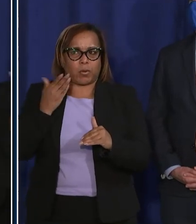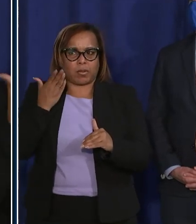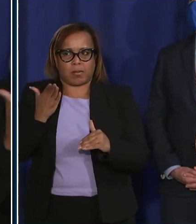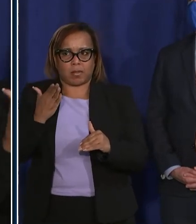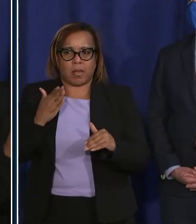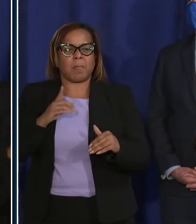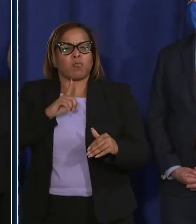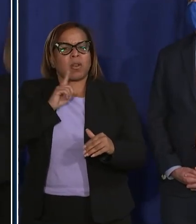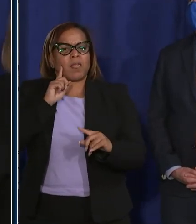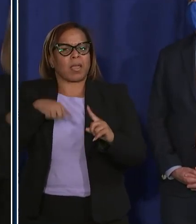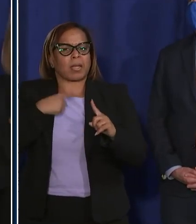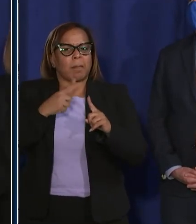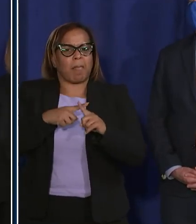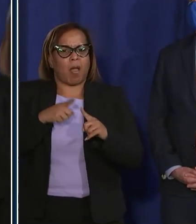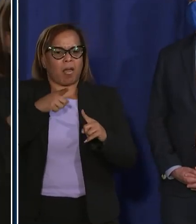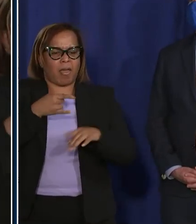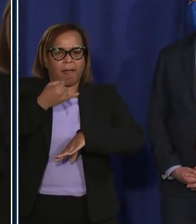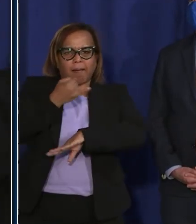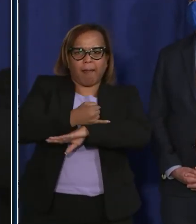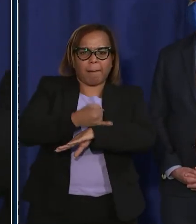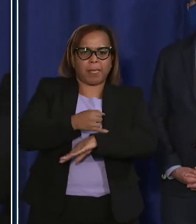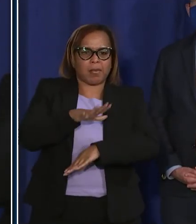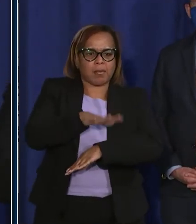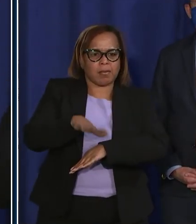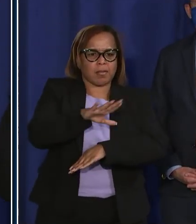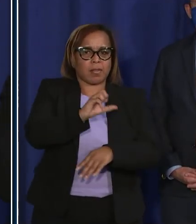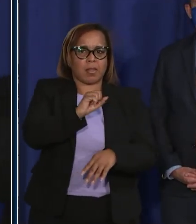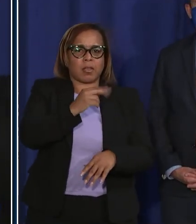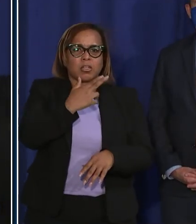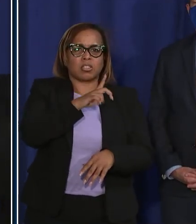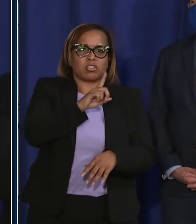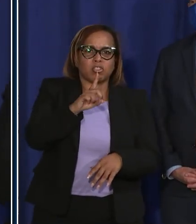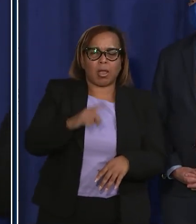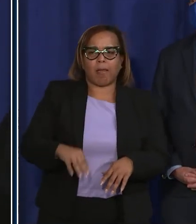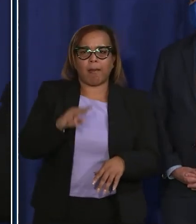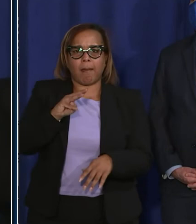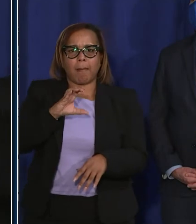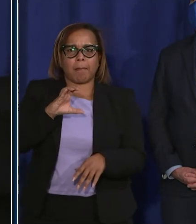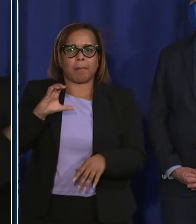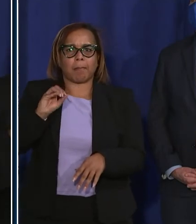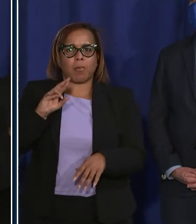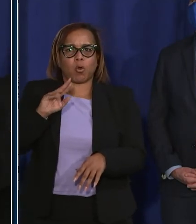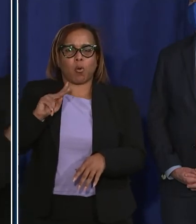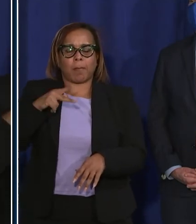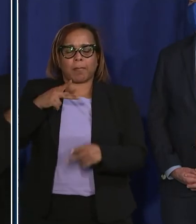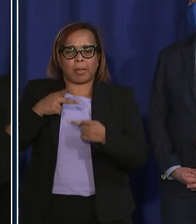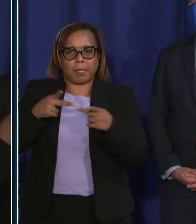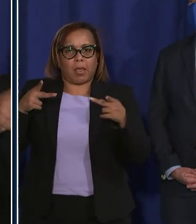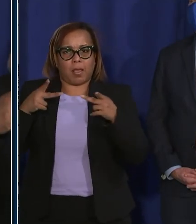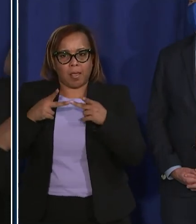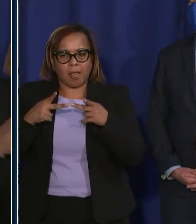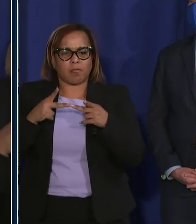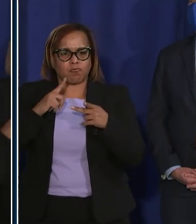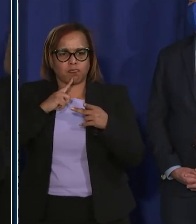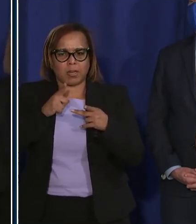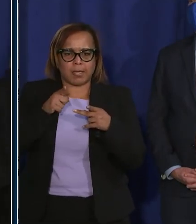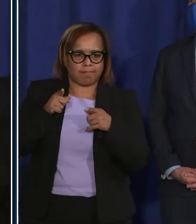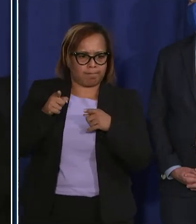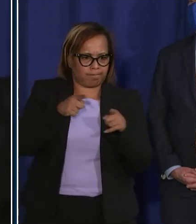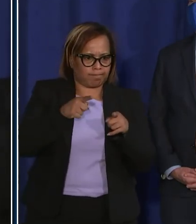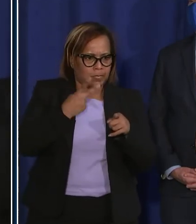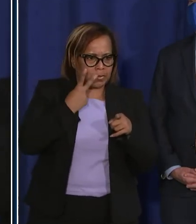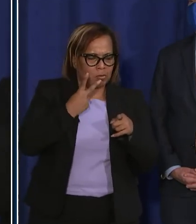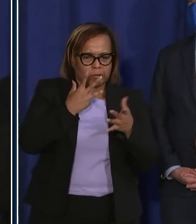really thinking about that campus from Shed down to McCormick Place and making sure that we are taking advantage of every opportunity